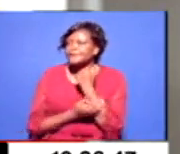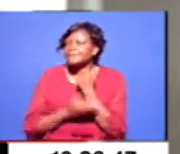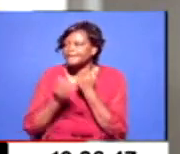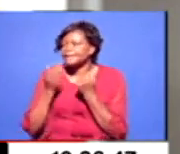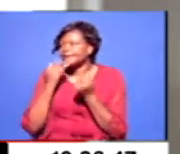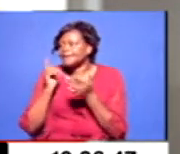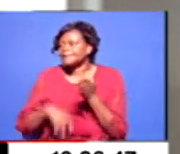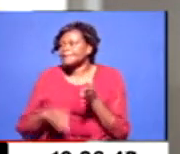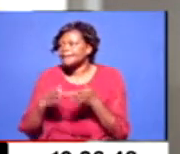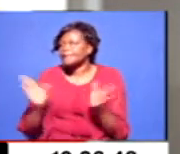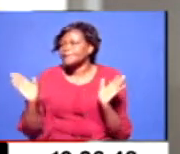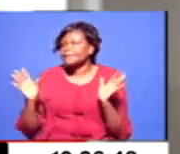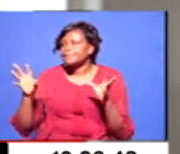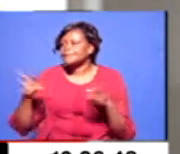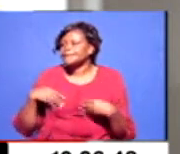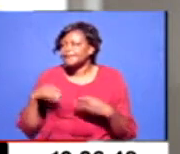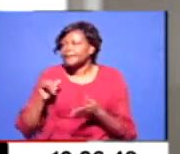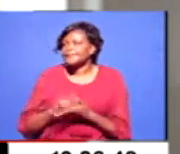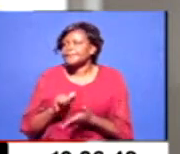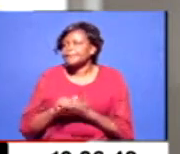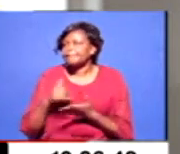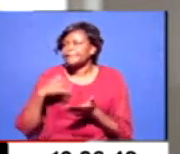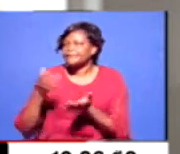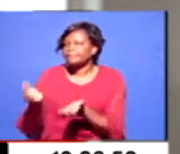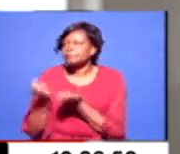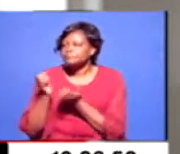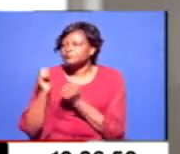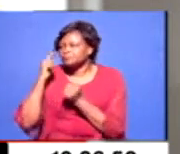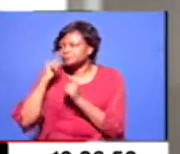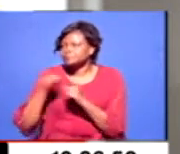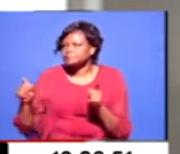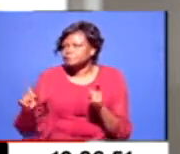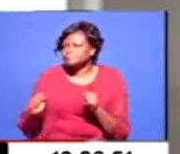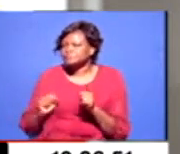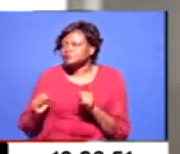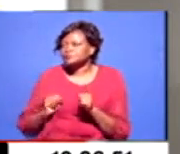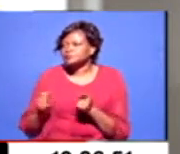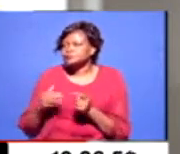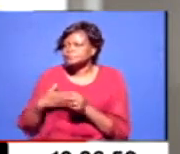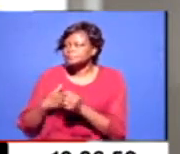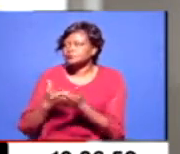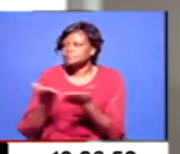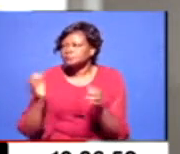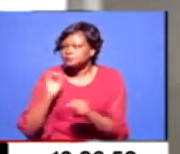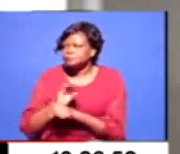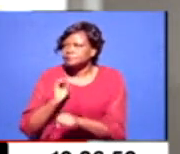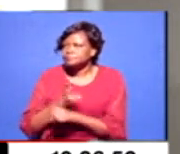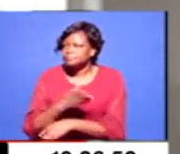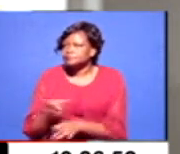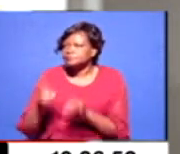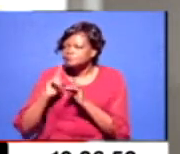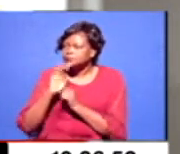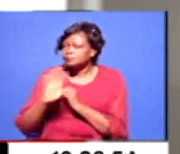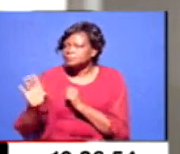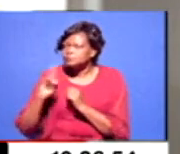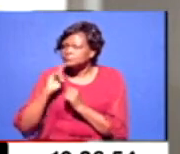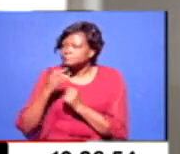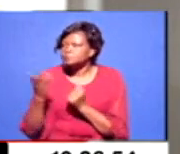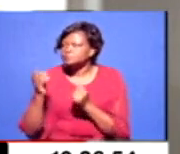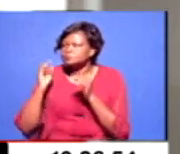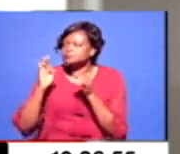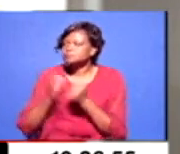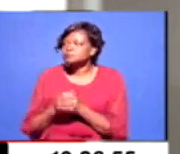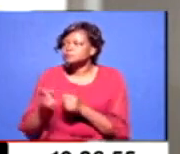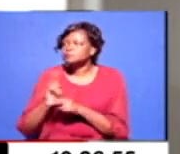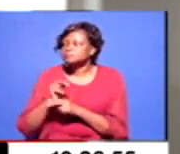open up and accept that there's need for these young girls? We just guide them, you just counsel them, you just talk to them. Tell them, even if you're using